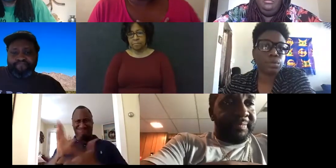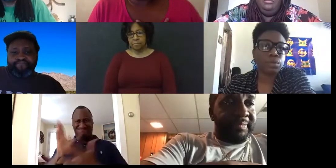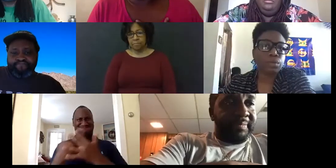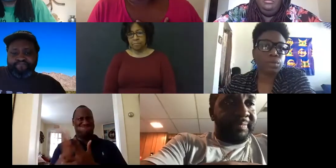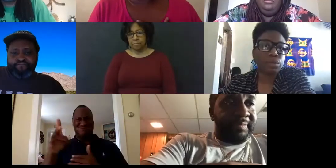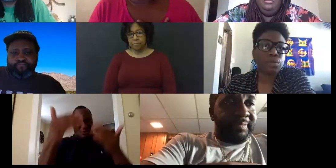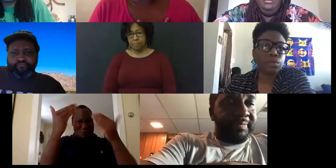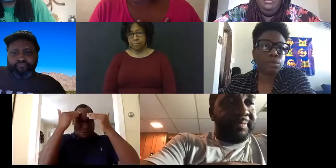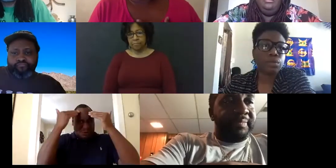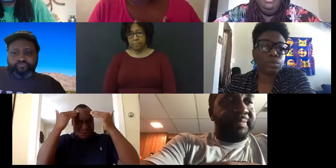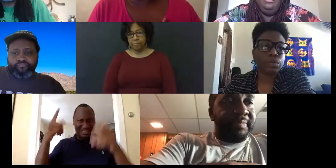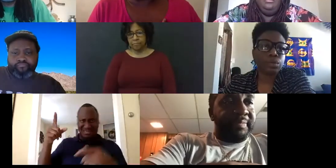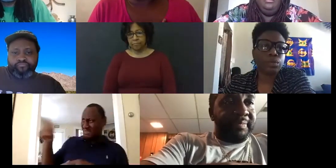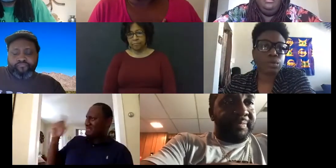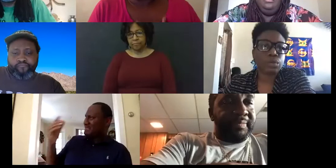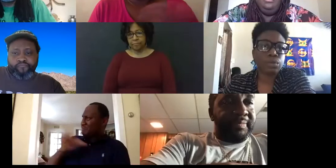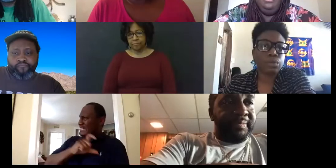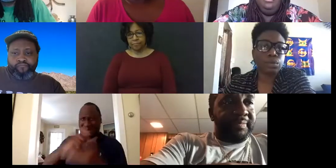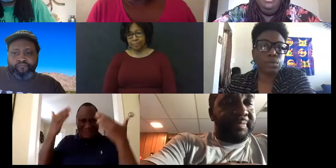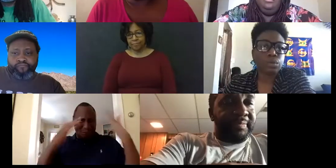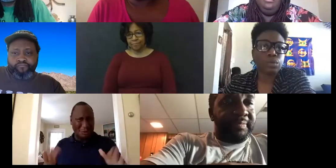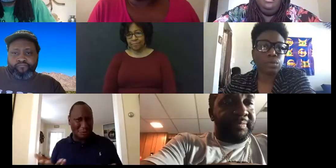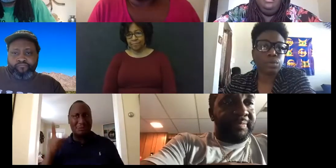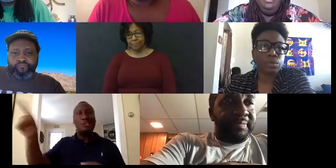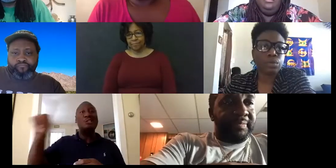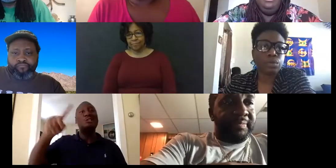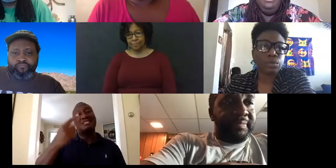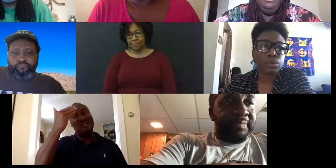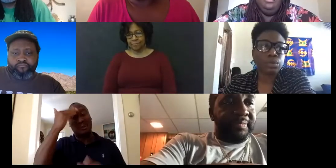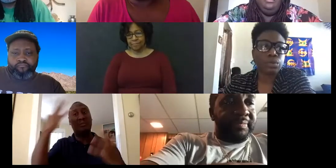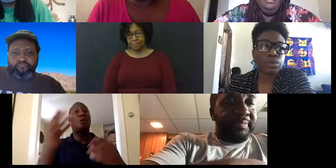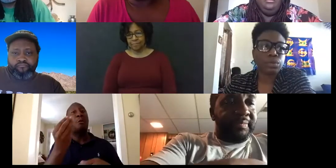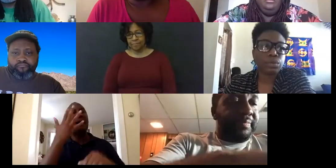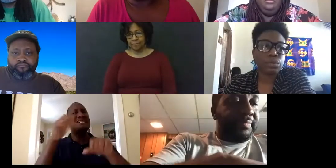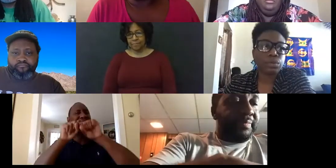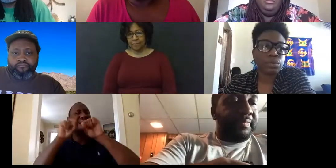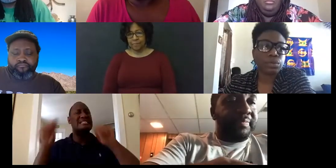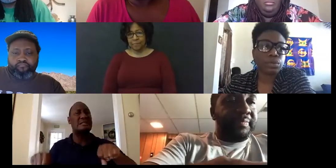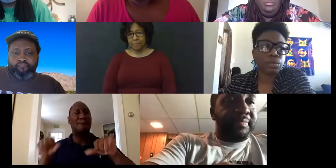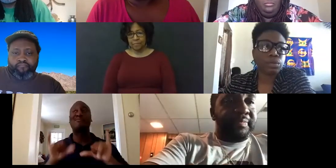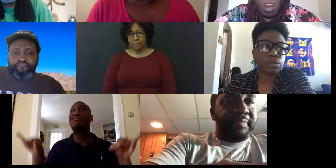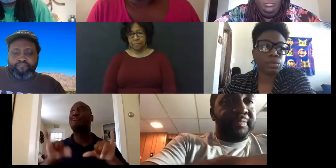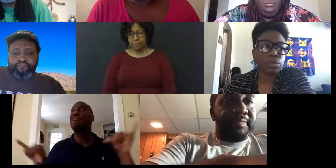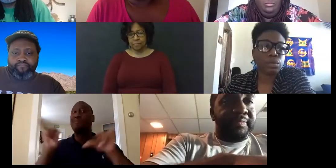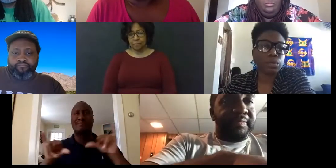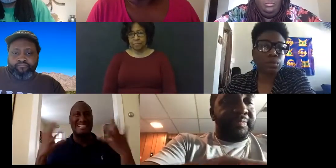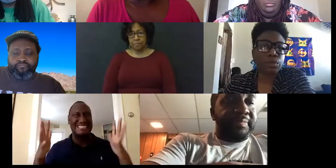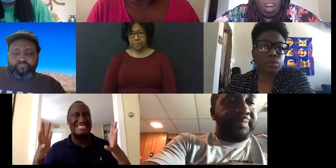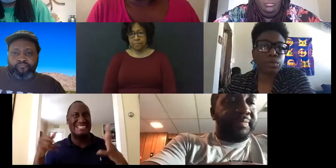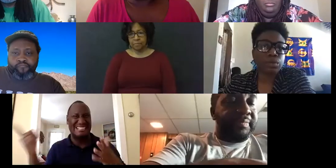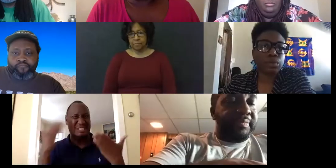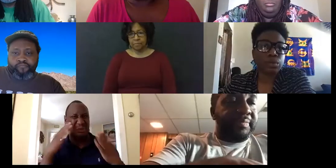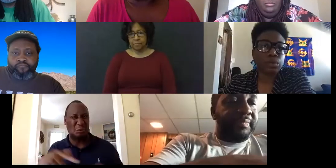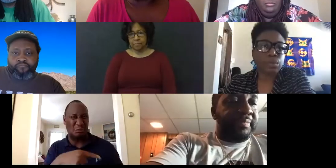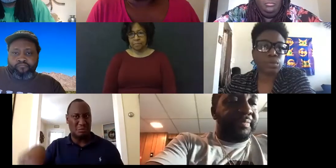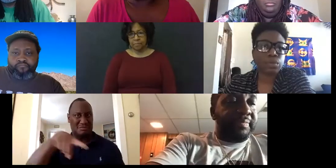We know what's going on. We know our hearts. They don't know. The police have no idea. They just know the white